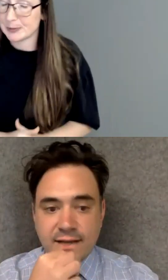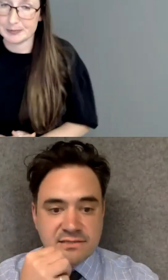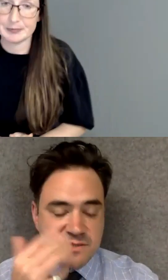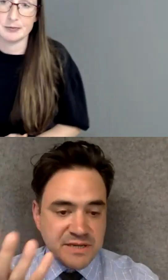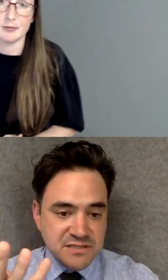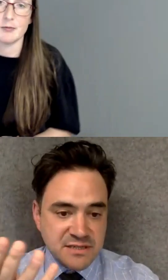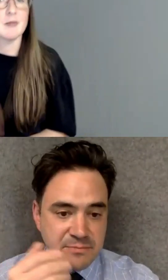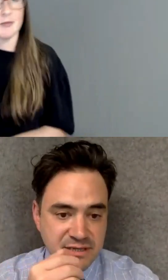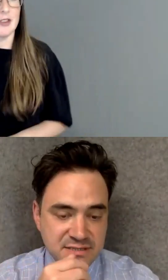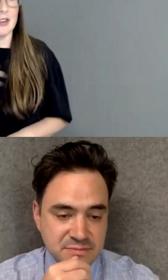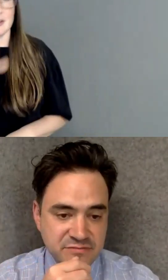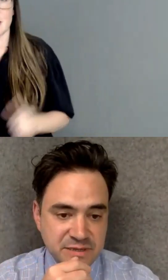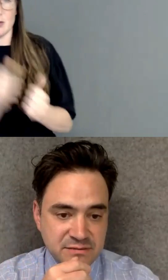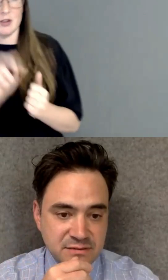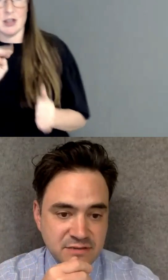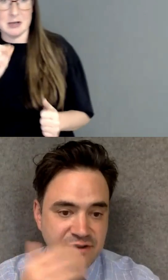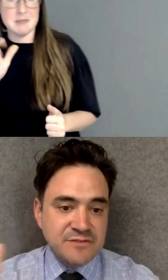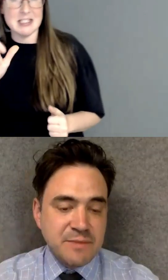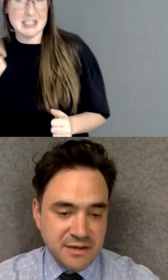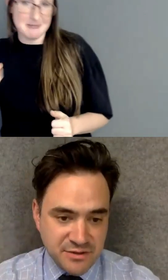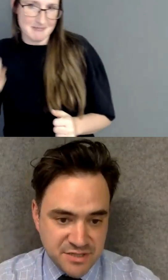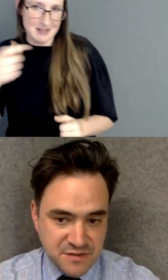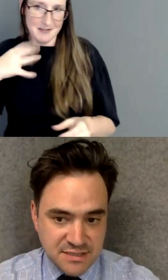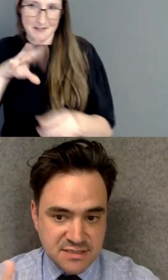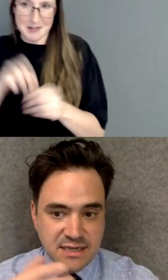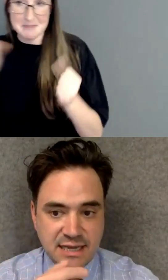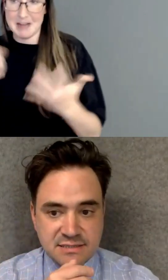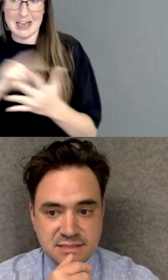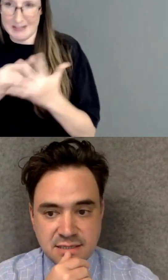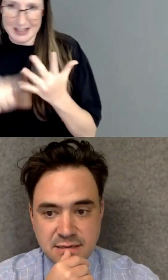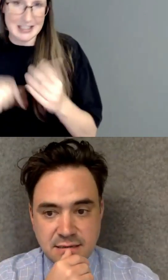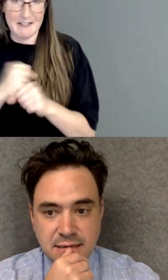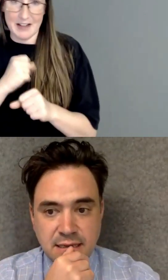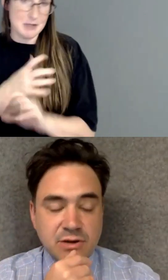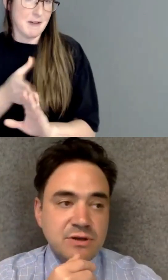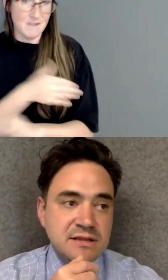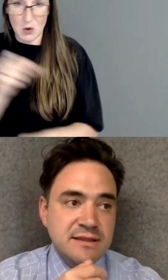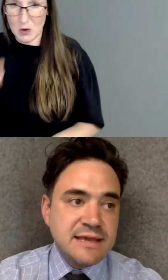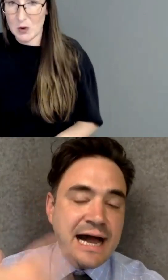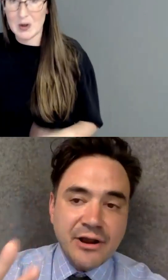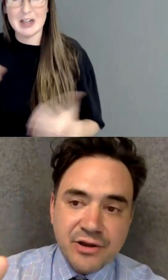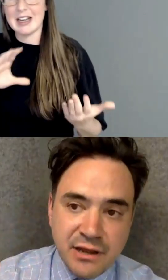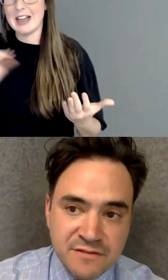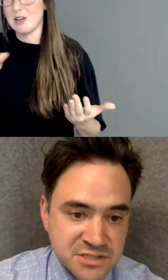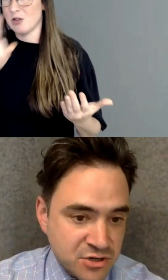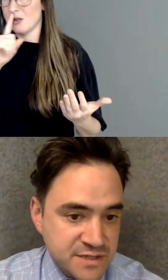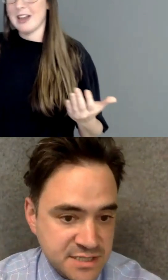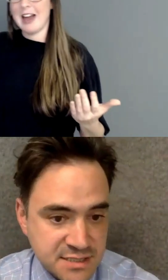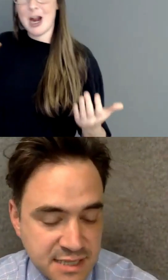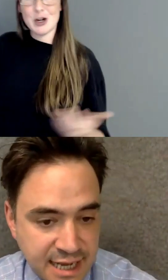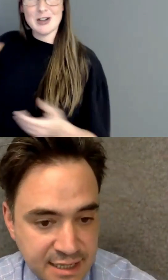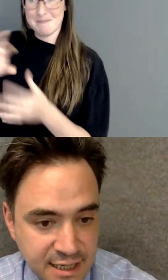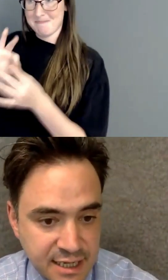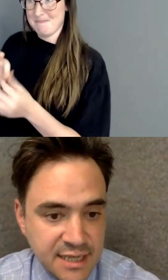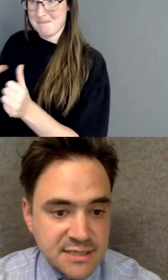Yeah, I can speak to the NIMBYism. I've been involved in many of those fights. And, you know, the irony of the service